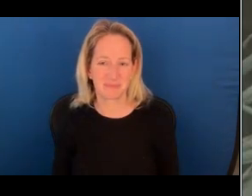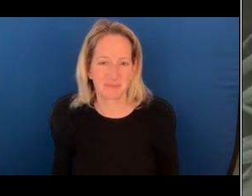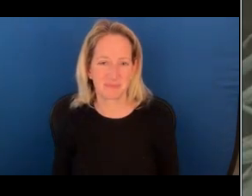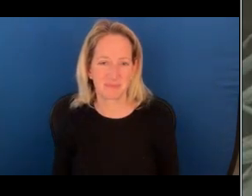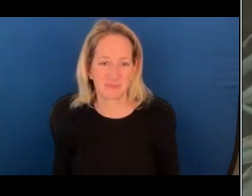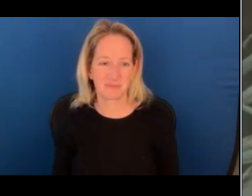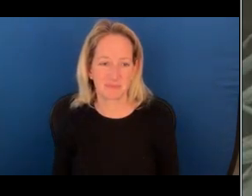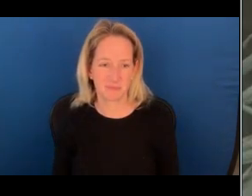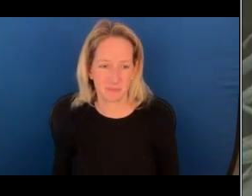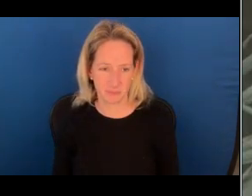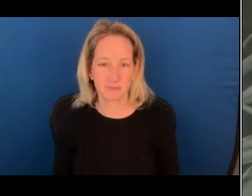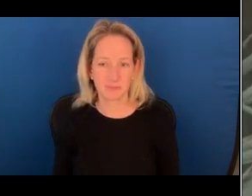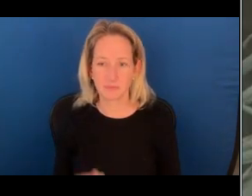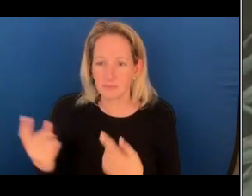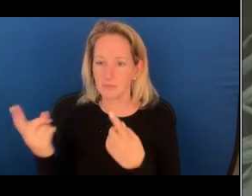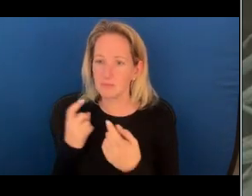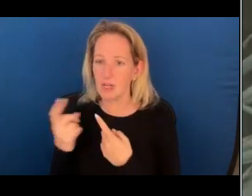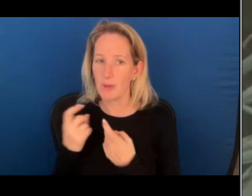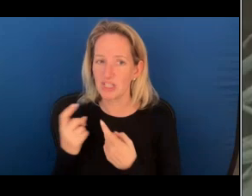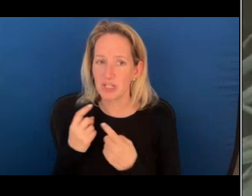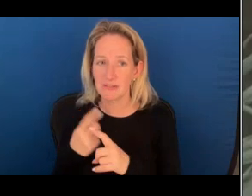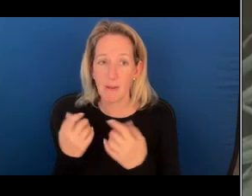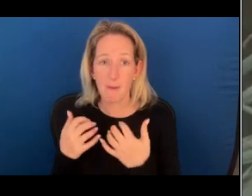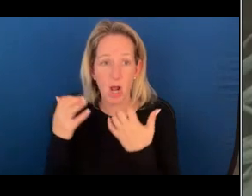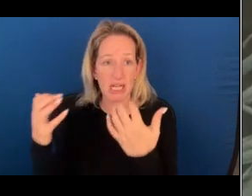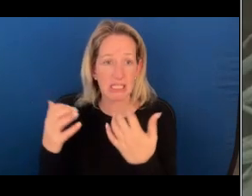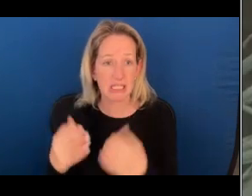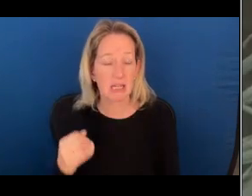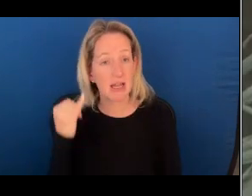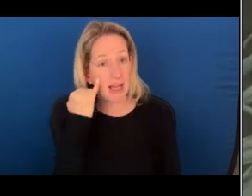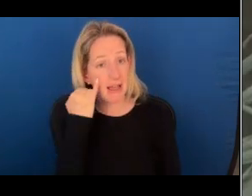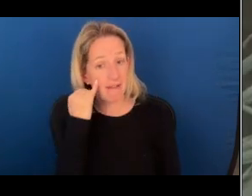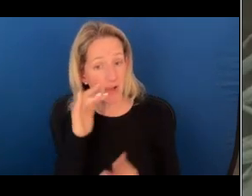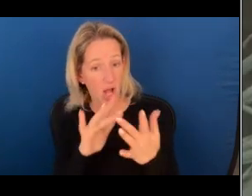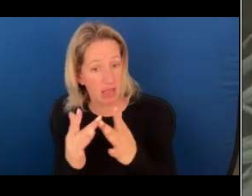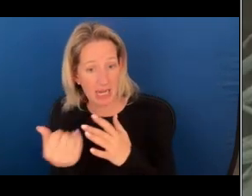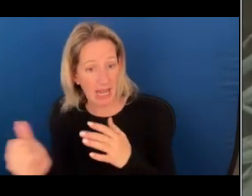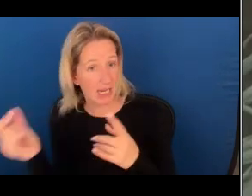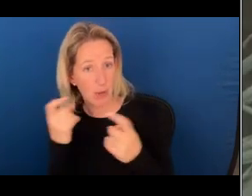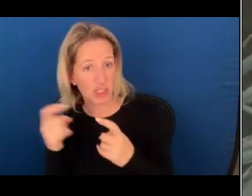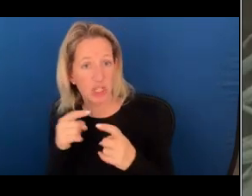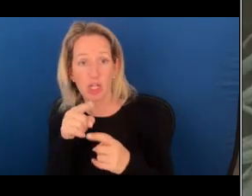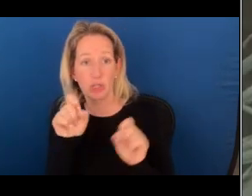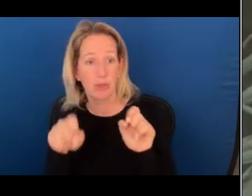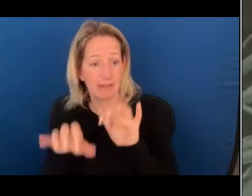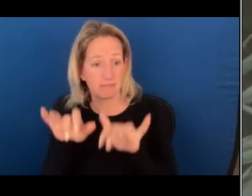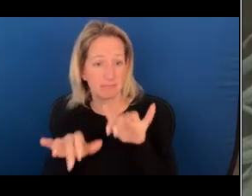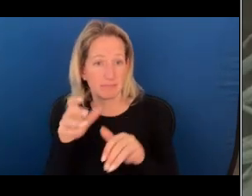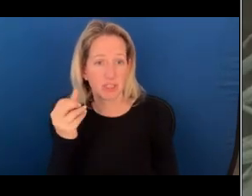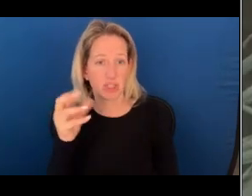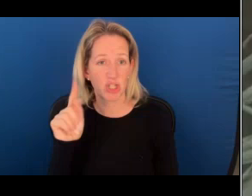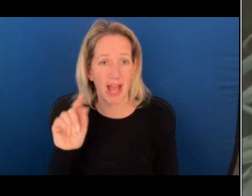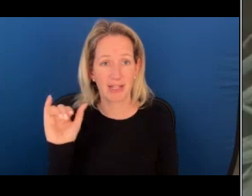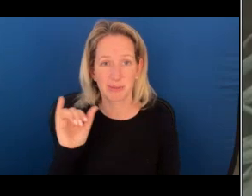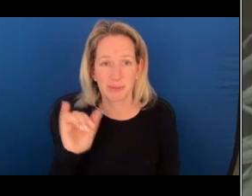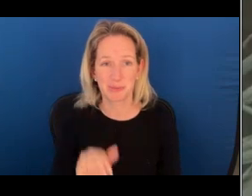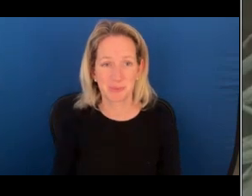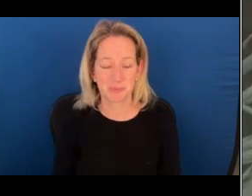We'll now take questions from the audience, and if our online listeners have any questions, you can put them in the chat as well.